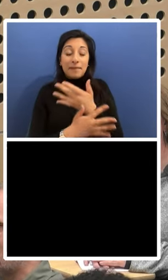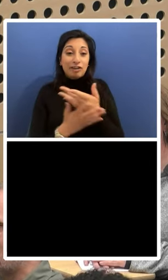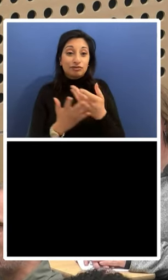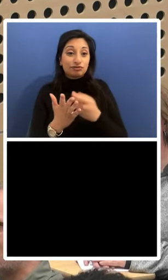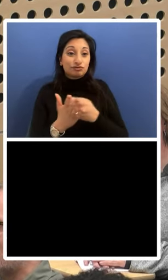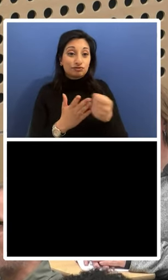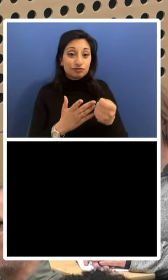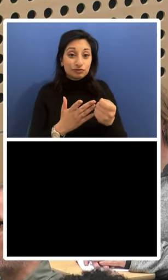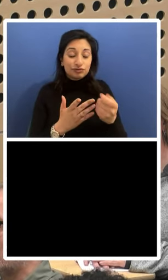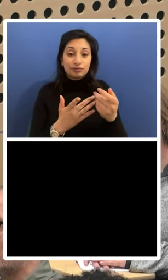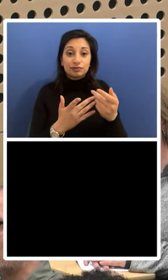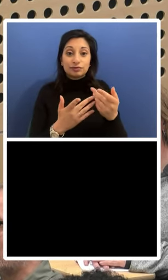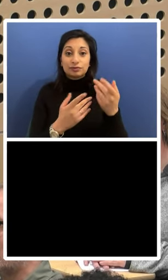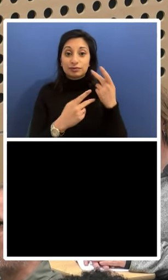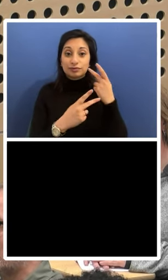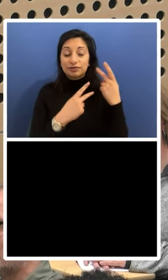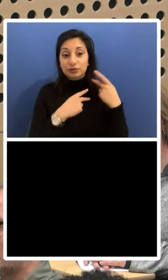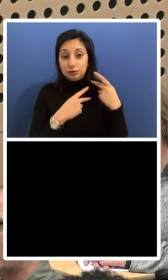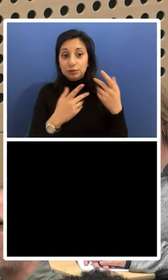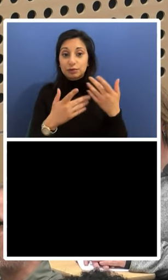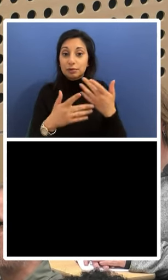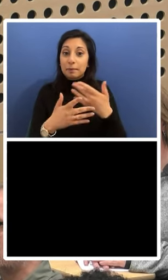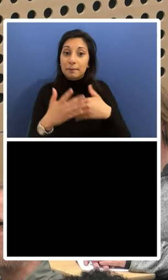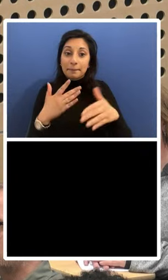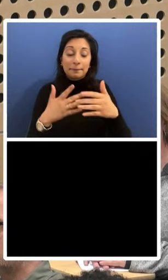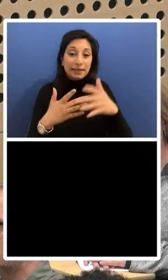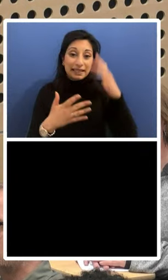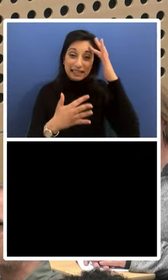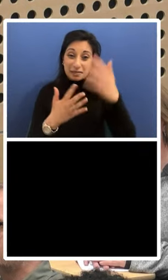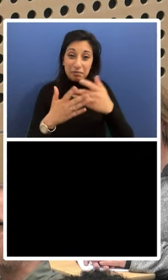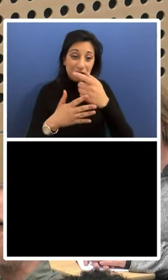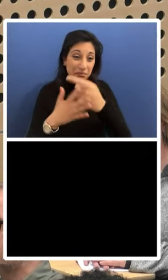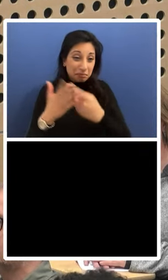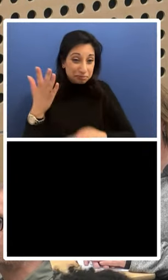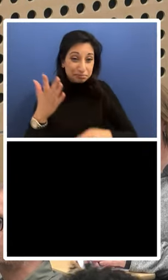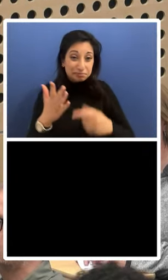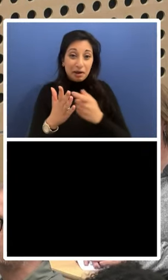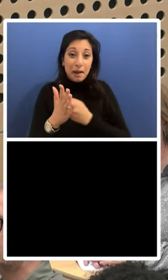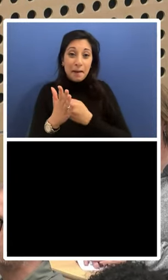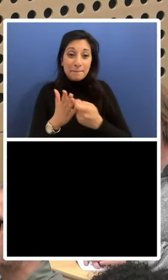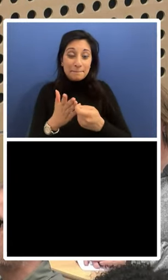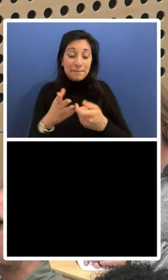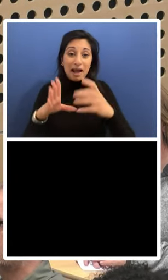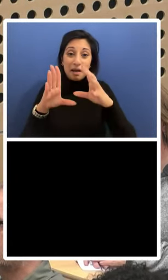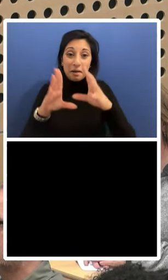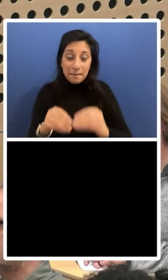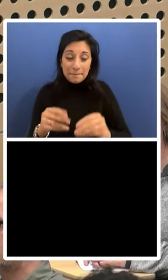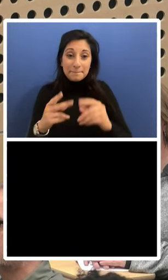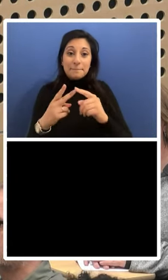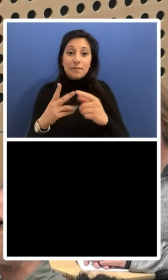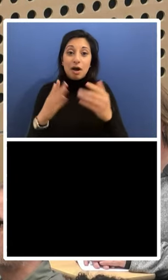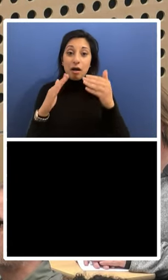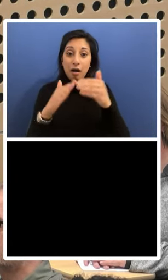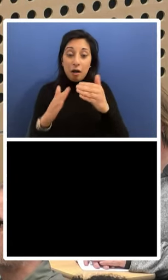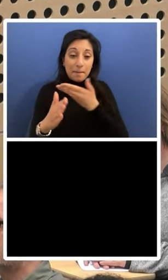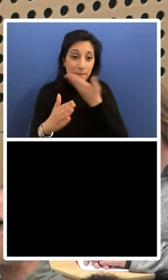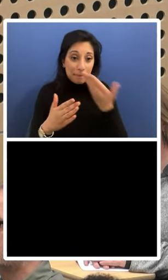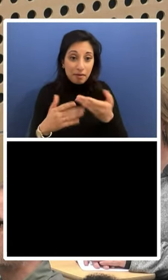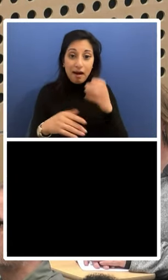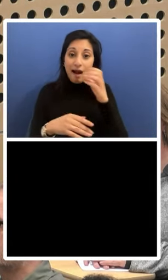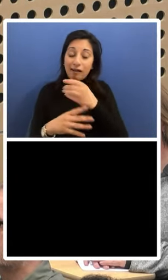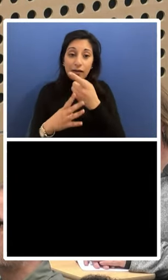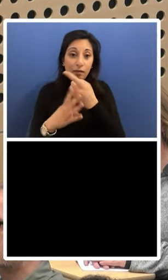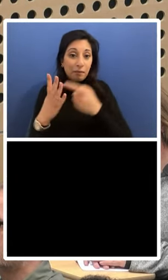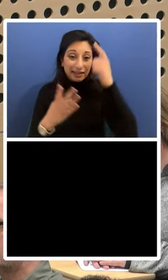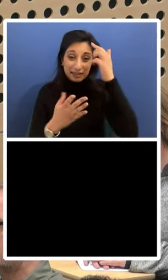eviction, homelessness, 3 years, bankruptcy in 2011. I co-founded the Fair Punk campaign